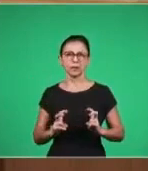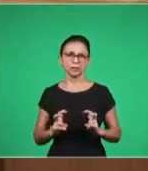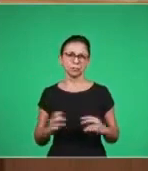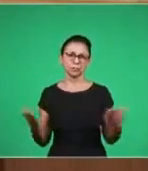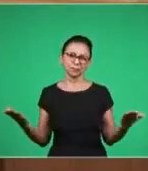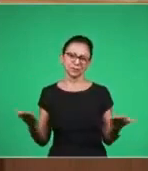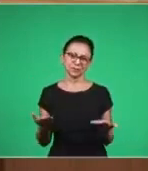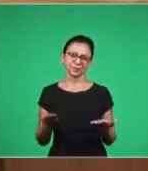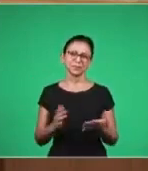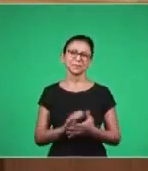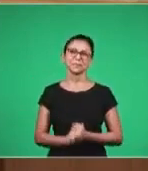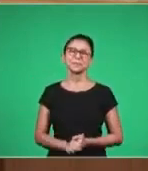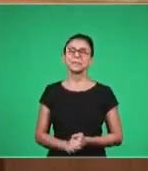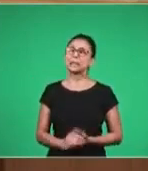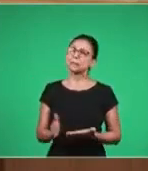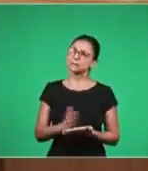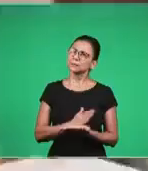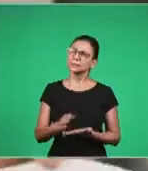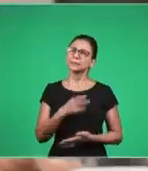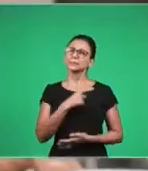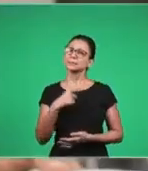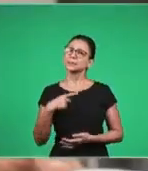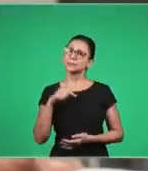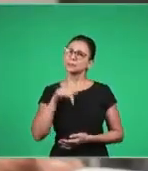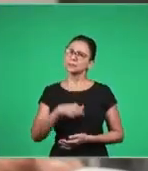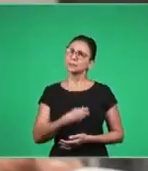of the group that we have of Science and Faith.